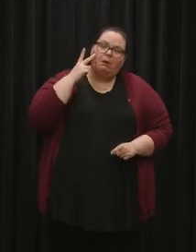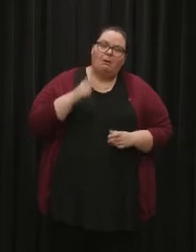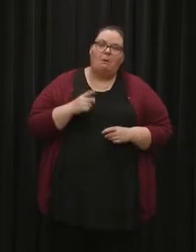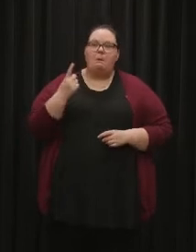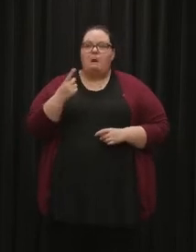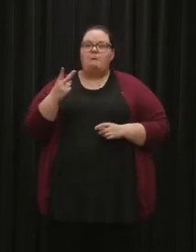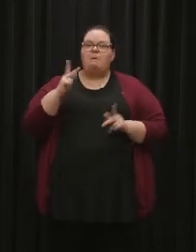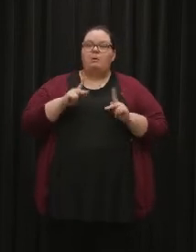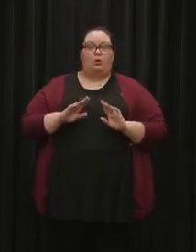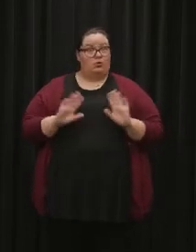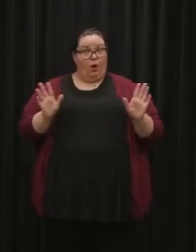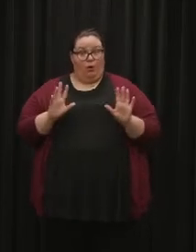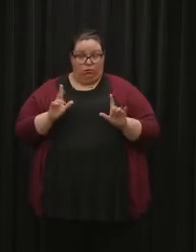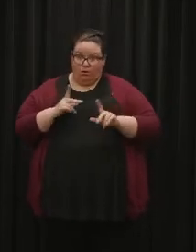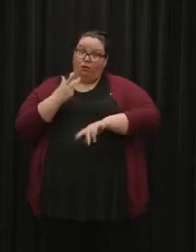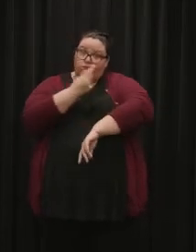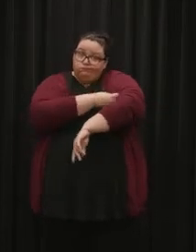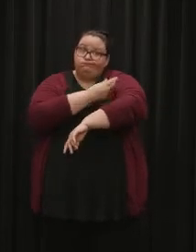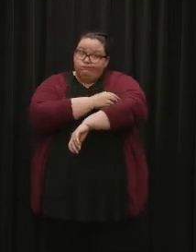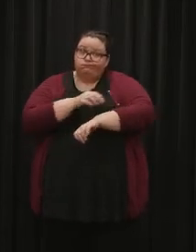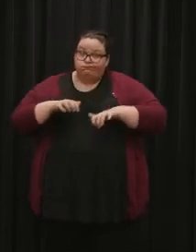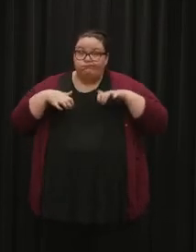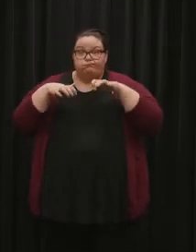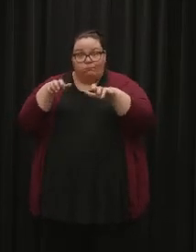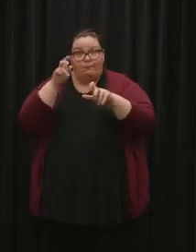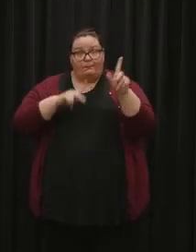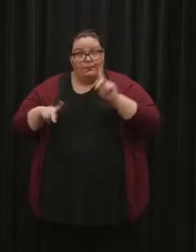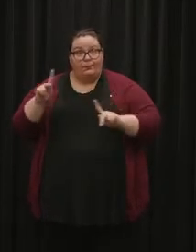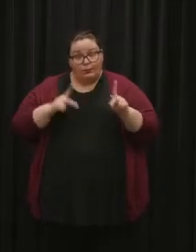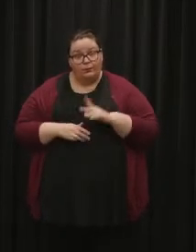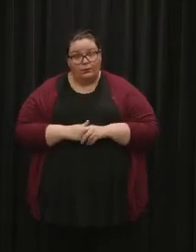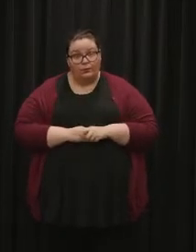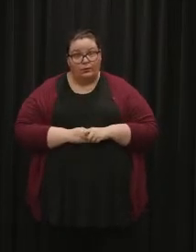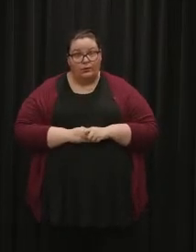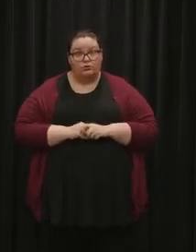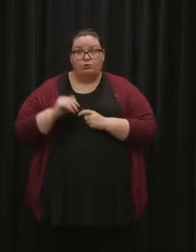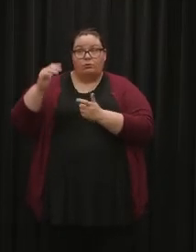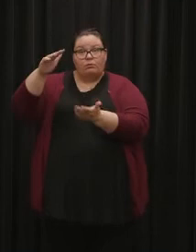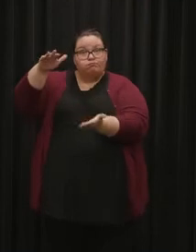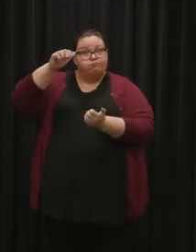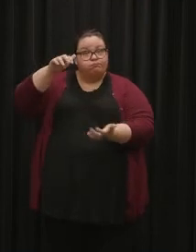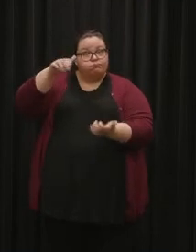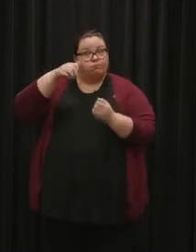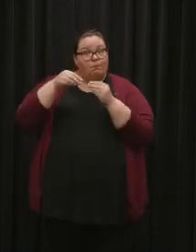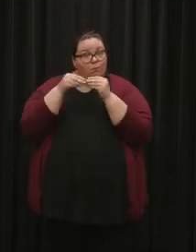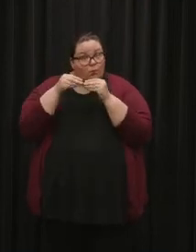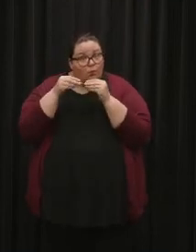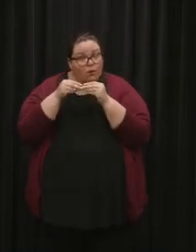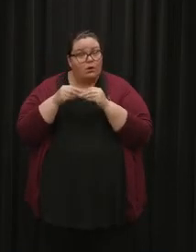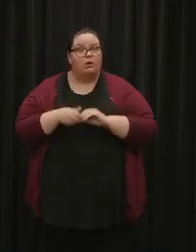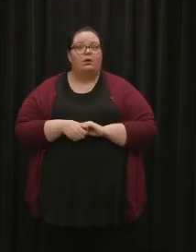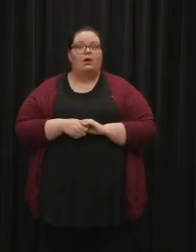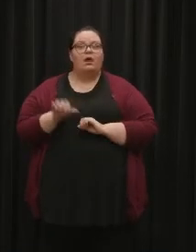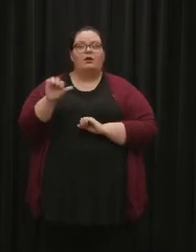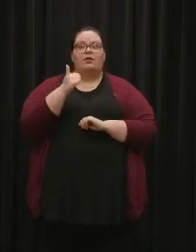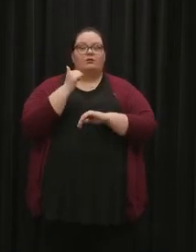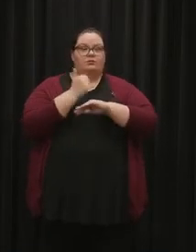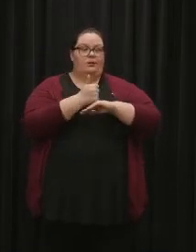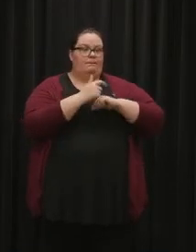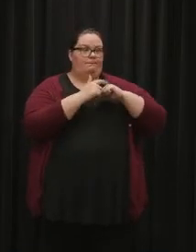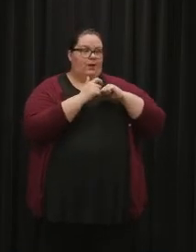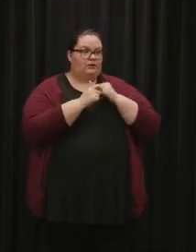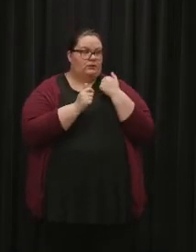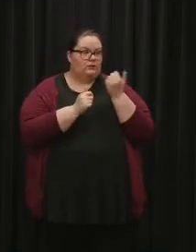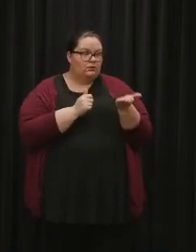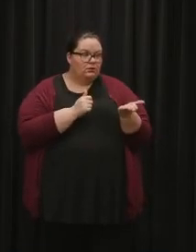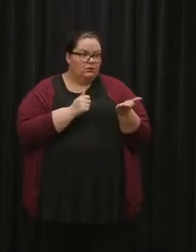one or two people. It's actually rolling out the vaccine, and as the deliveries come. Another location set up in Moncton,